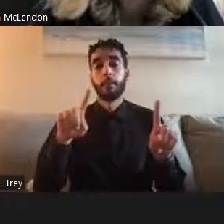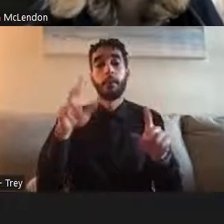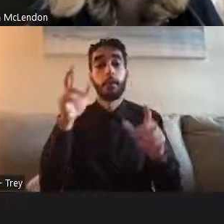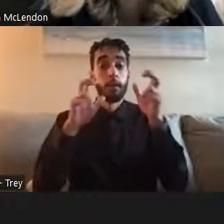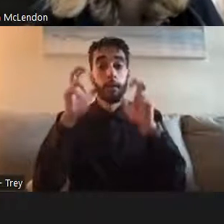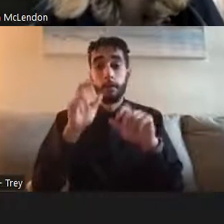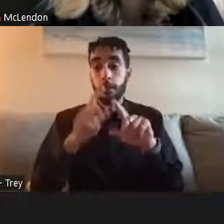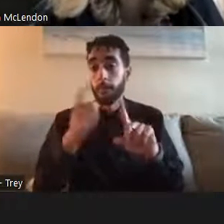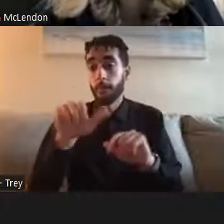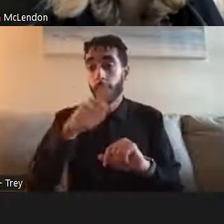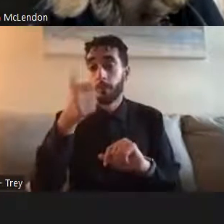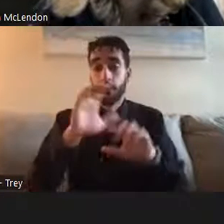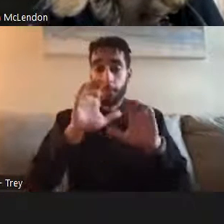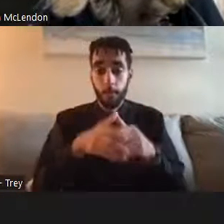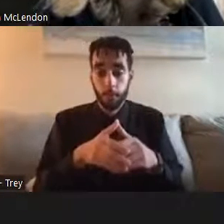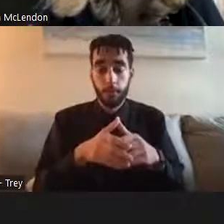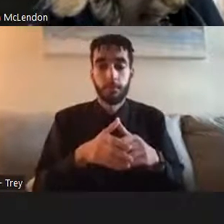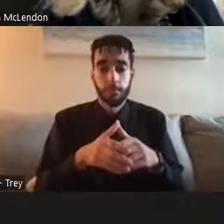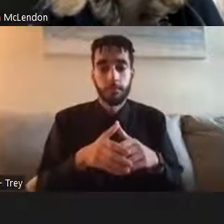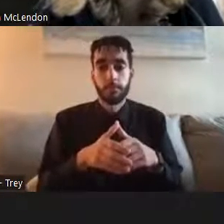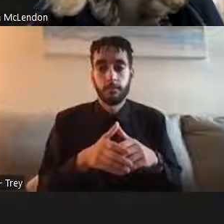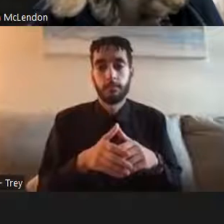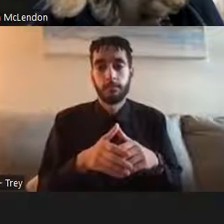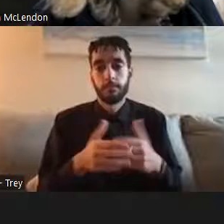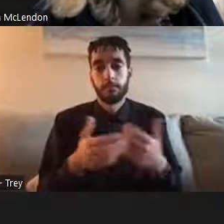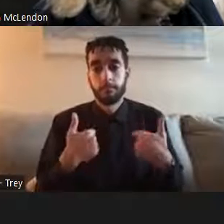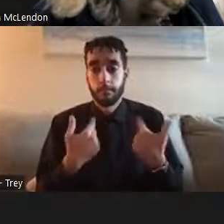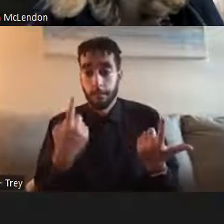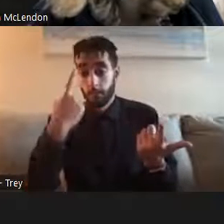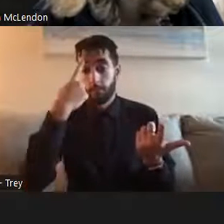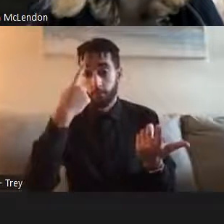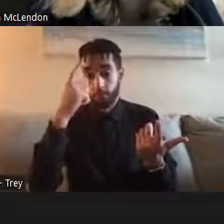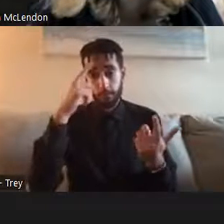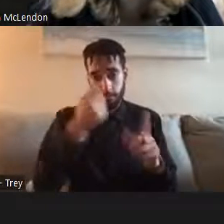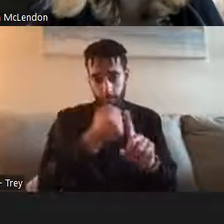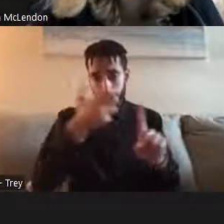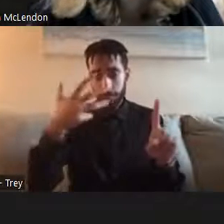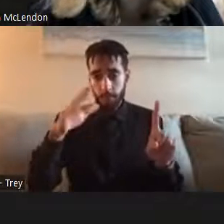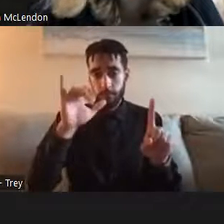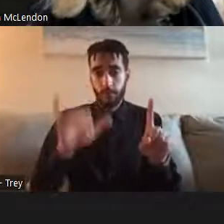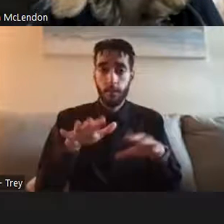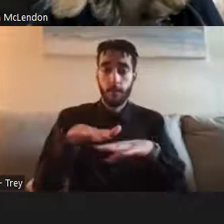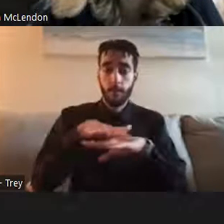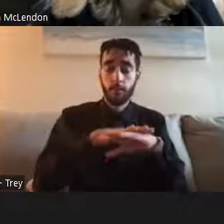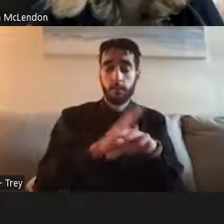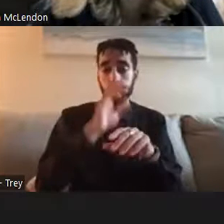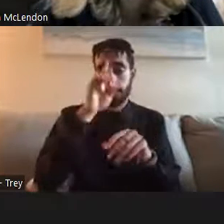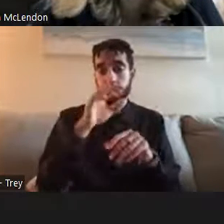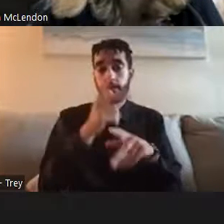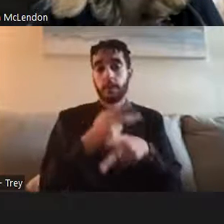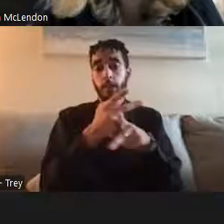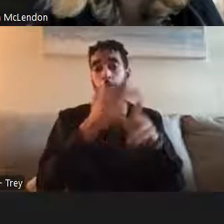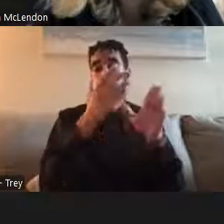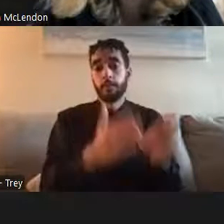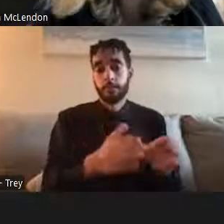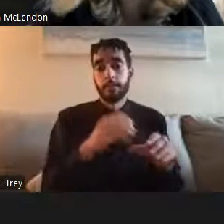group, from this committee, as to what our thoughts are for expanding mental health coverage for caregivers in